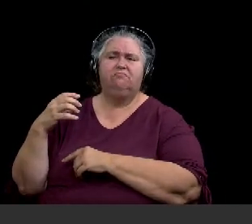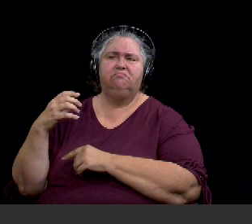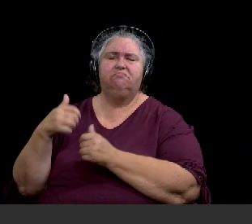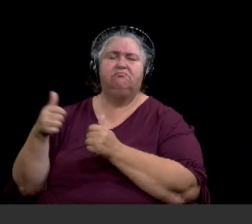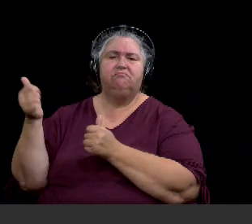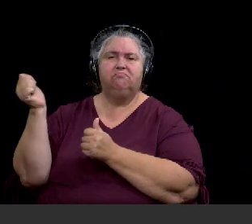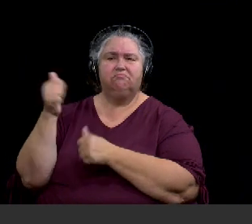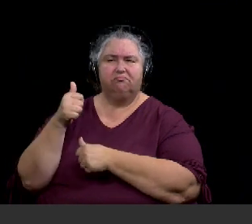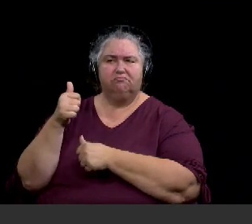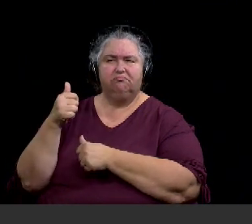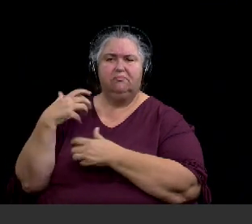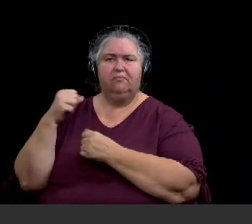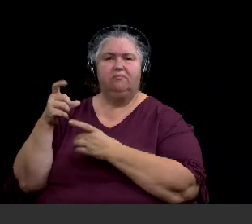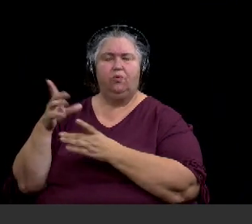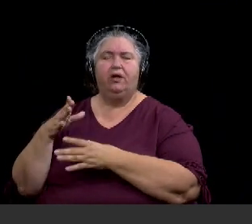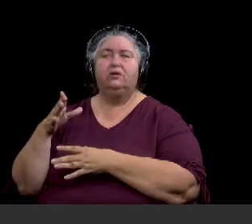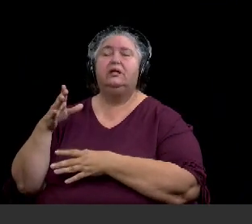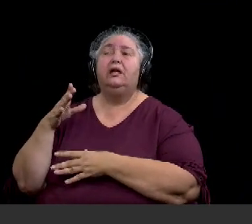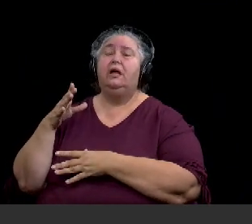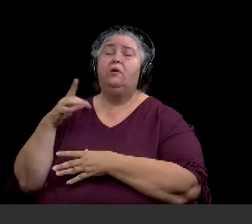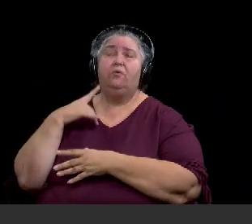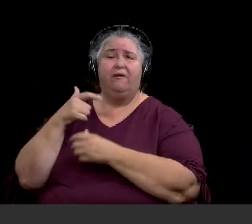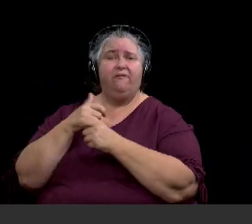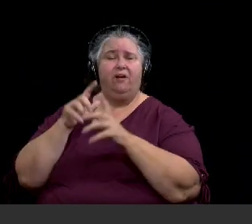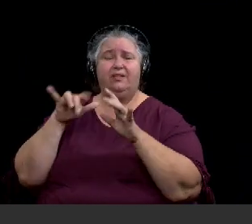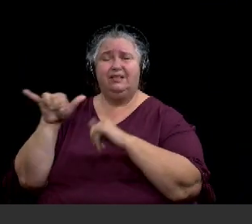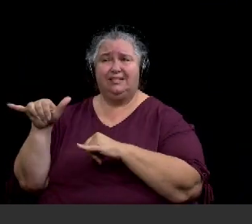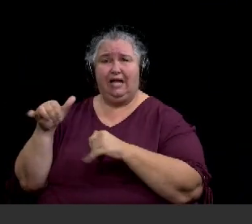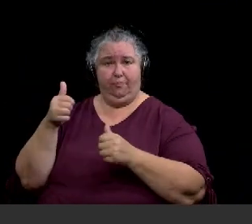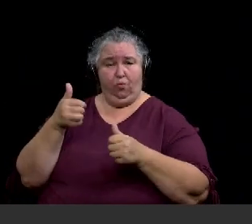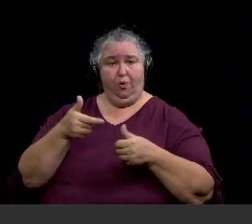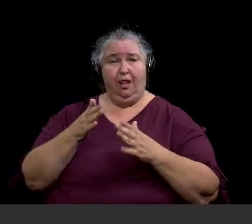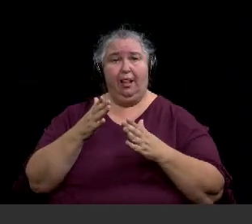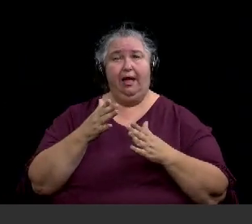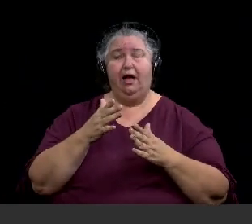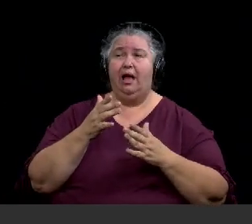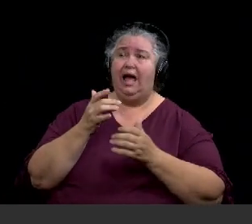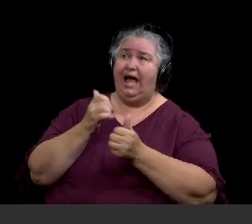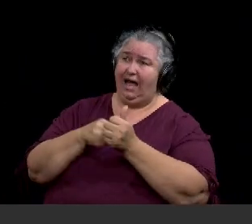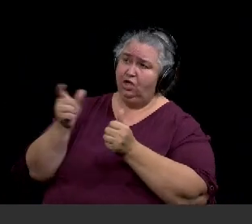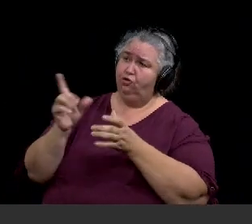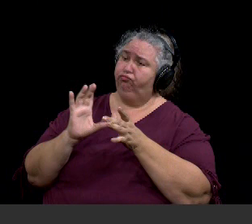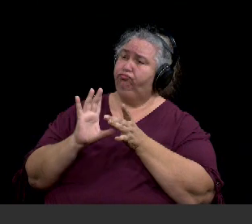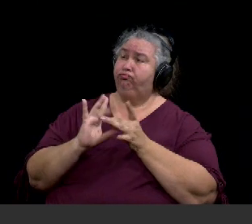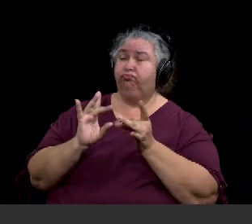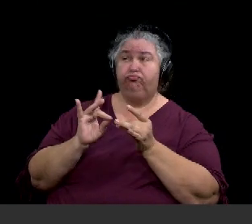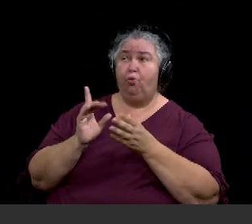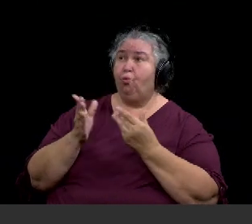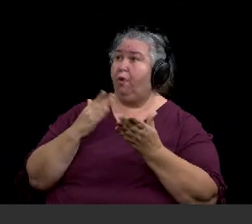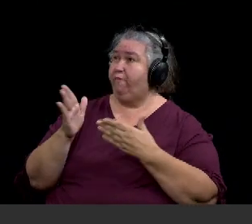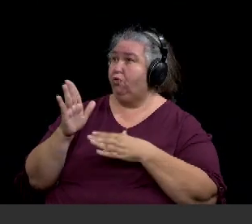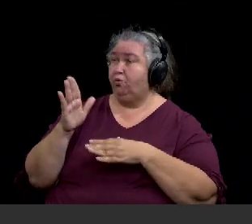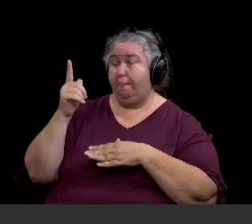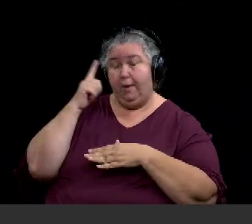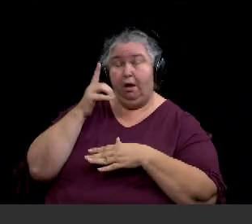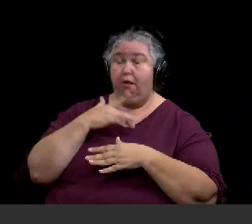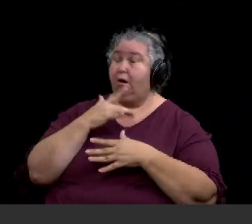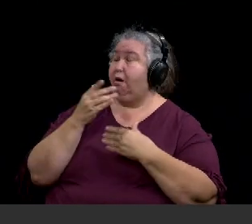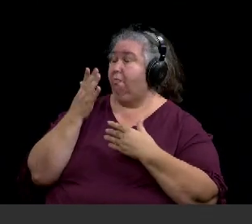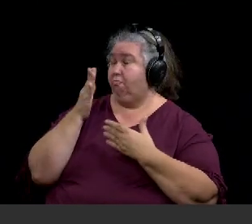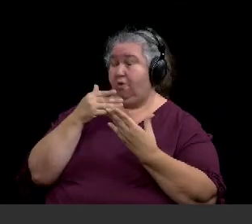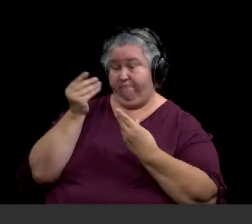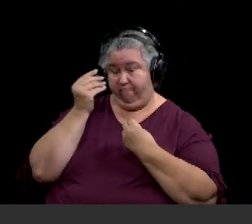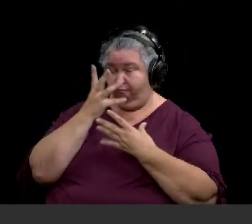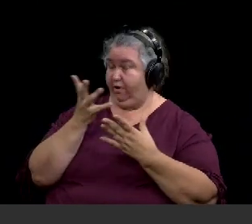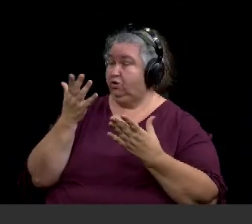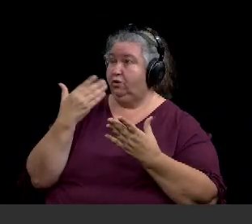that. We're going to follow the same routine we've done before. We're going to let each one of you make an opening comment, whatever's on your mind, heart, the information that you have from your